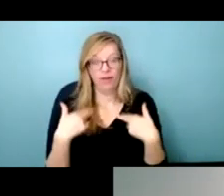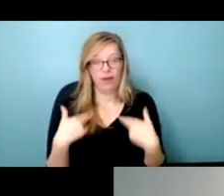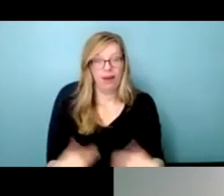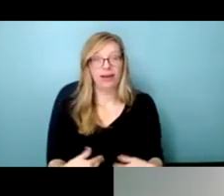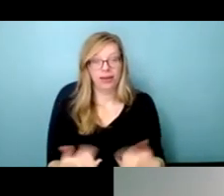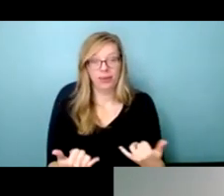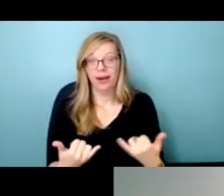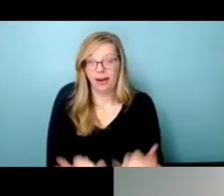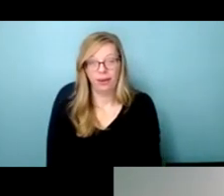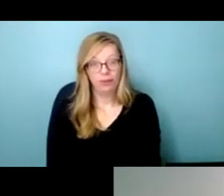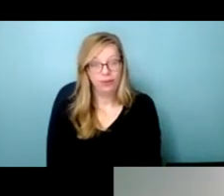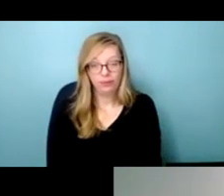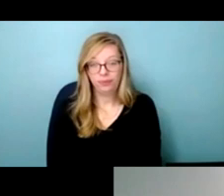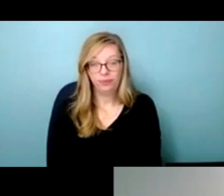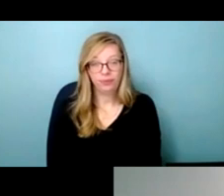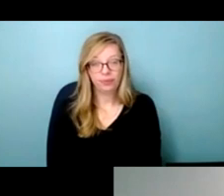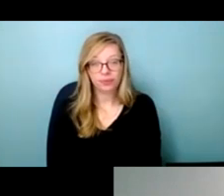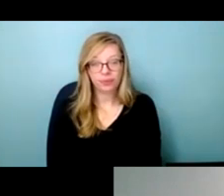We have like